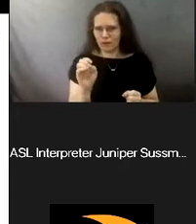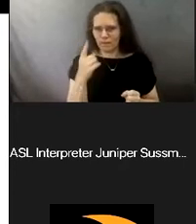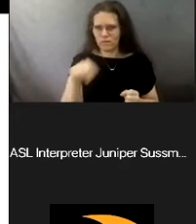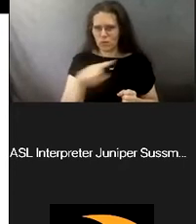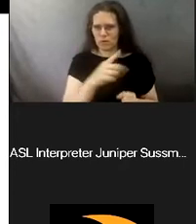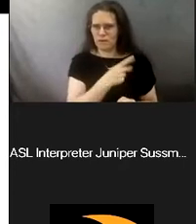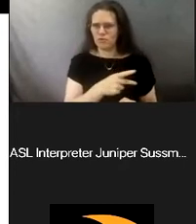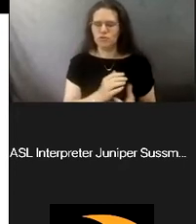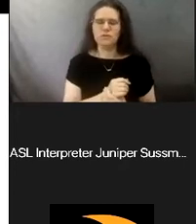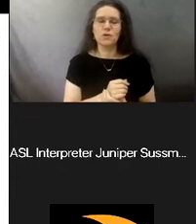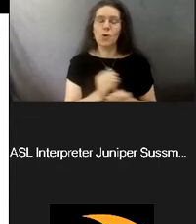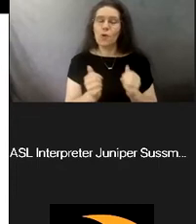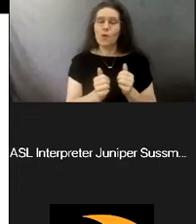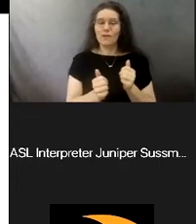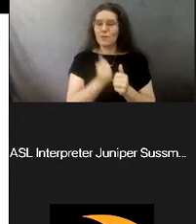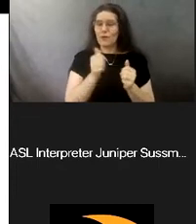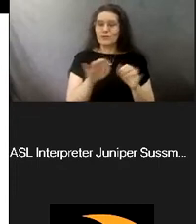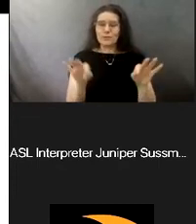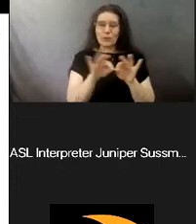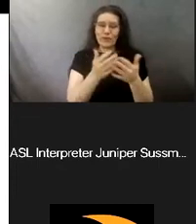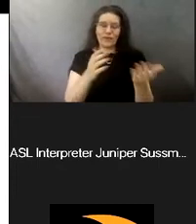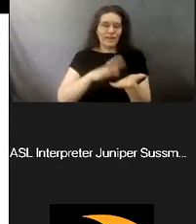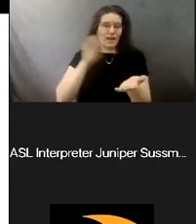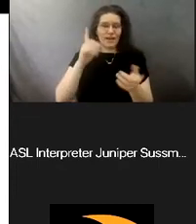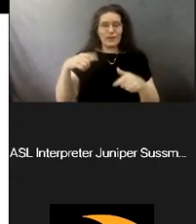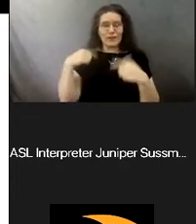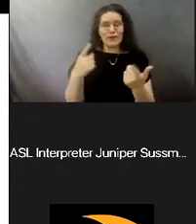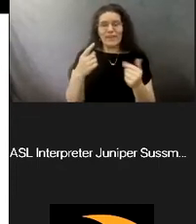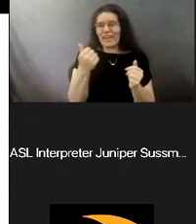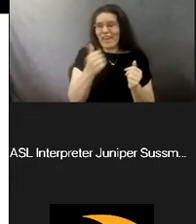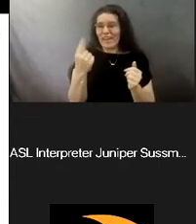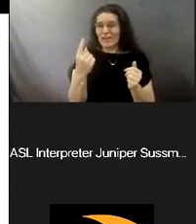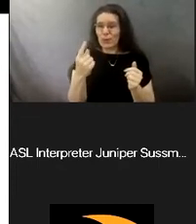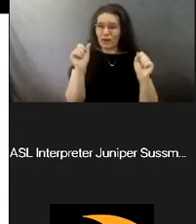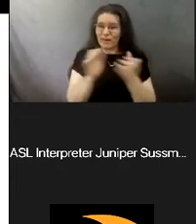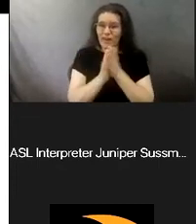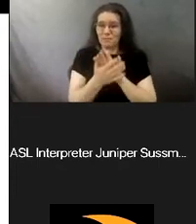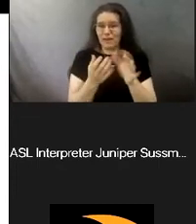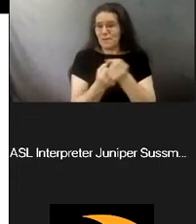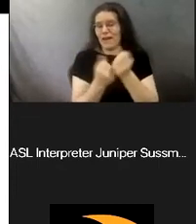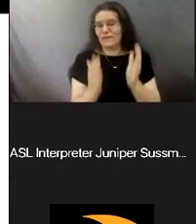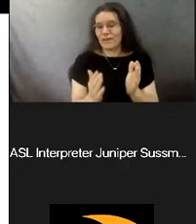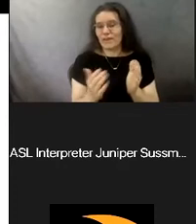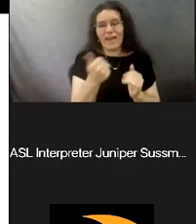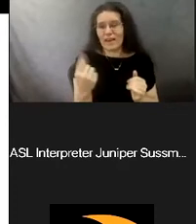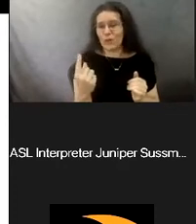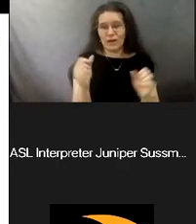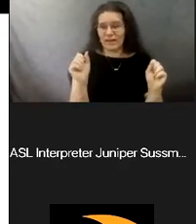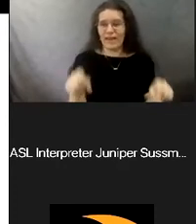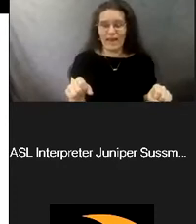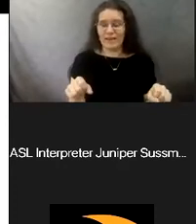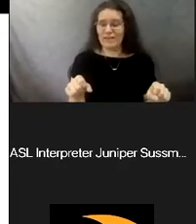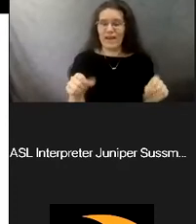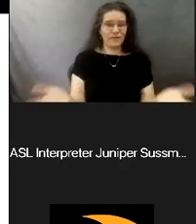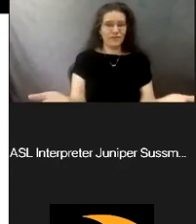important things that I've learned throughout my life and my career is anyone can be an advocate. Anybody can. There's room for everybody to be involved,